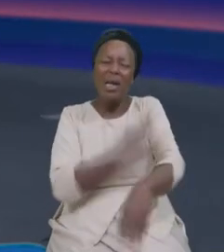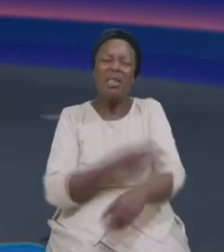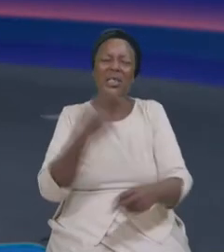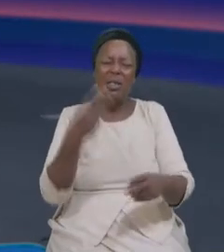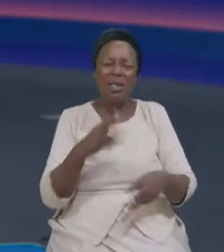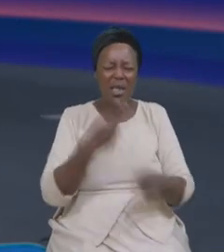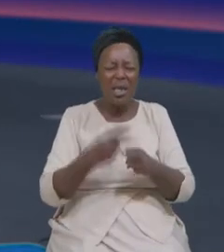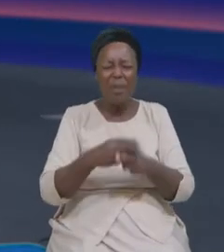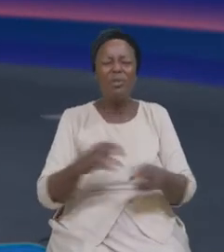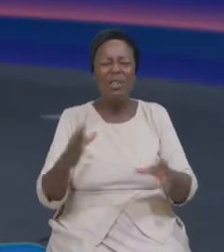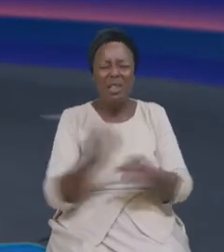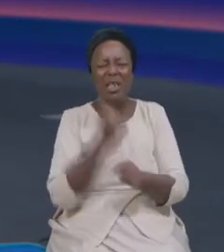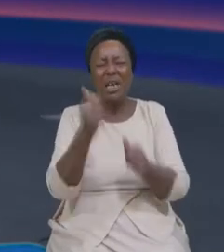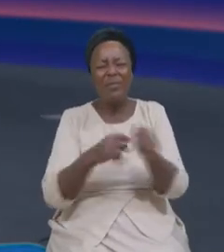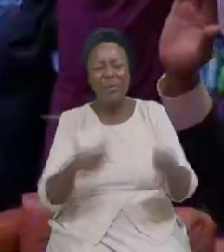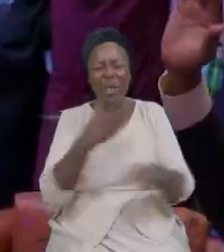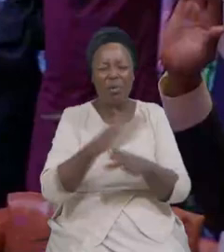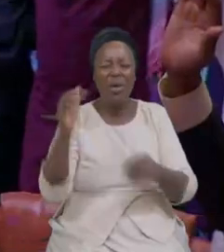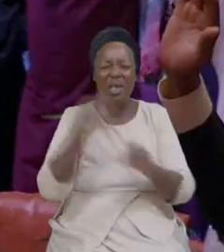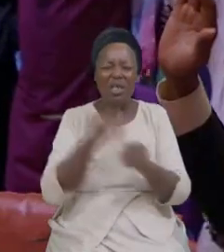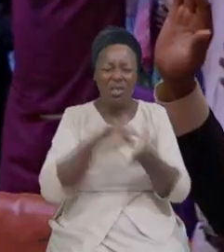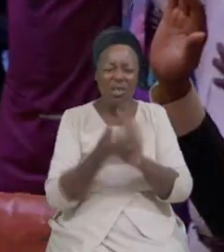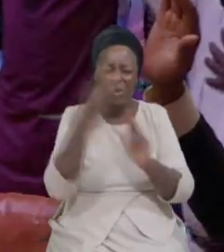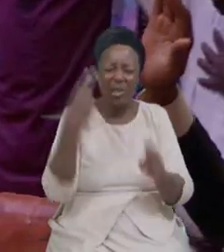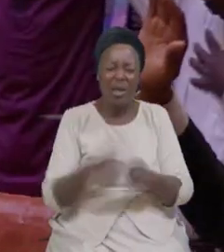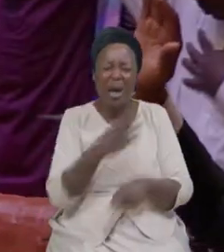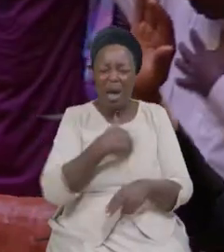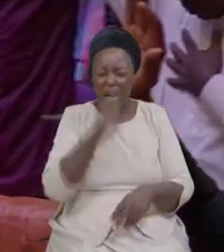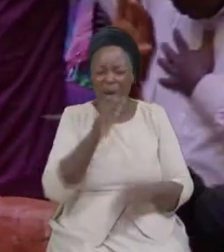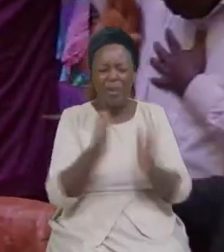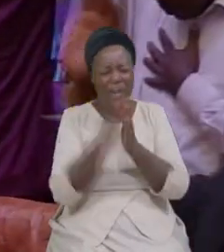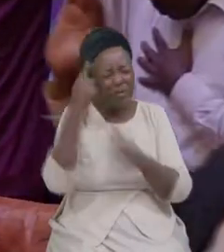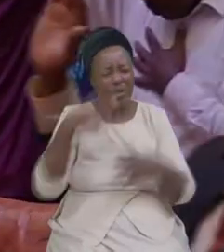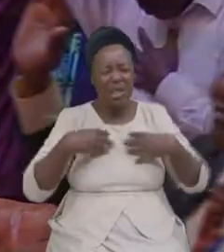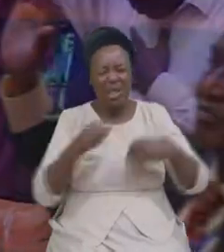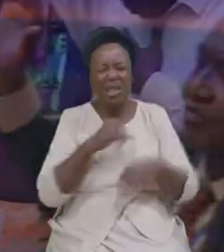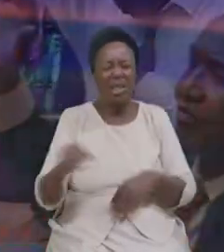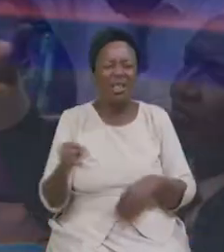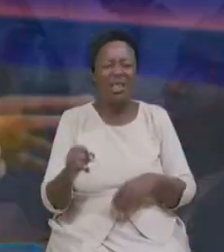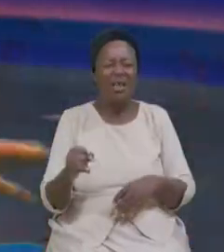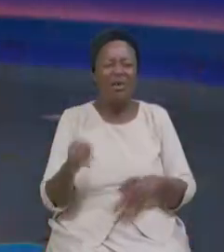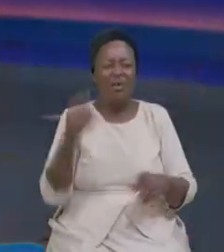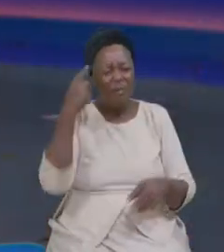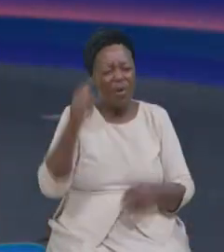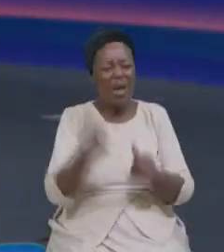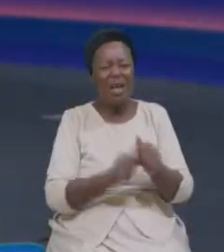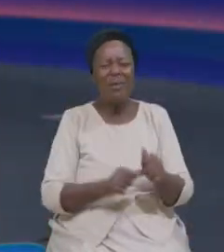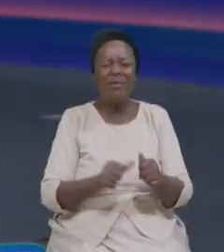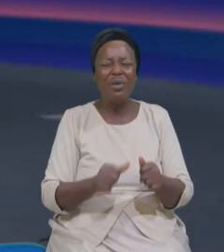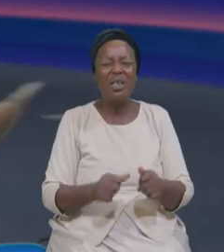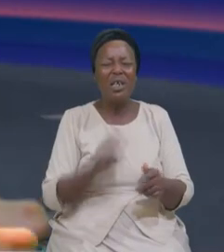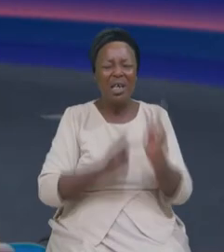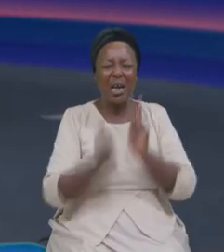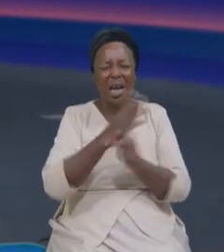take everything away in Jesus' name. I pray that the healing for every form of